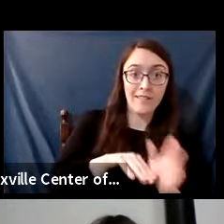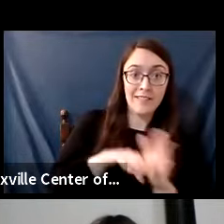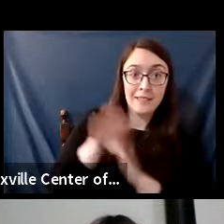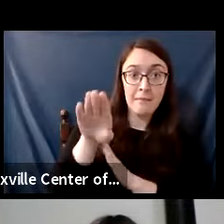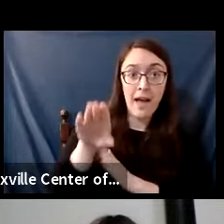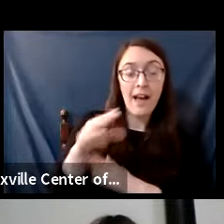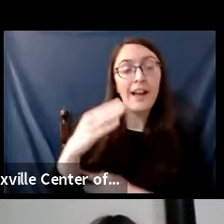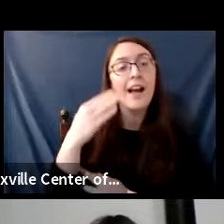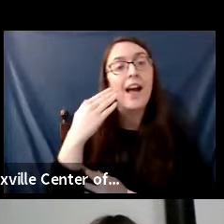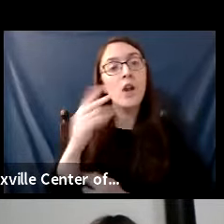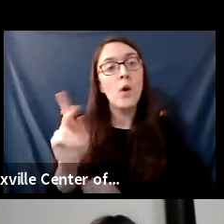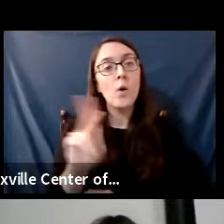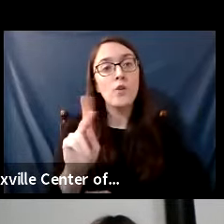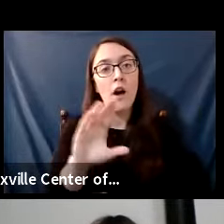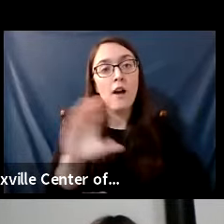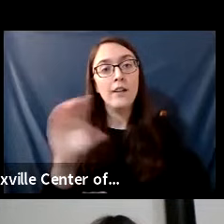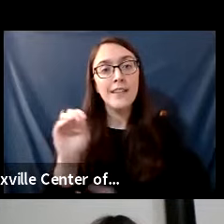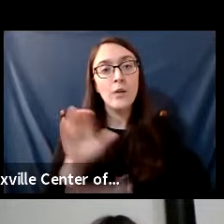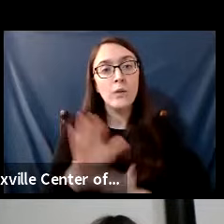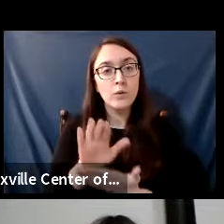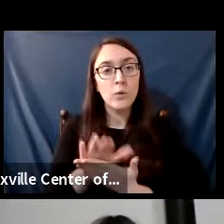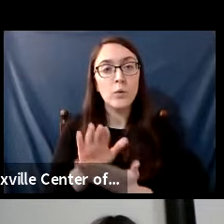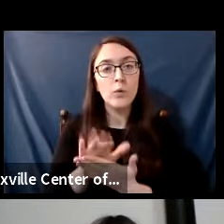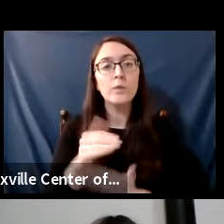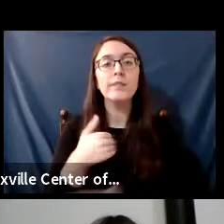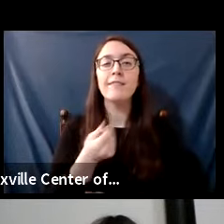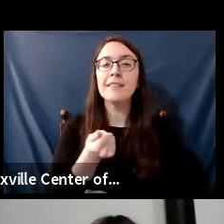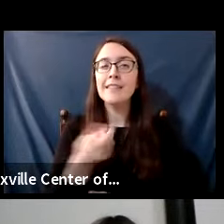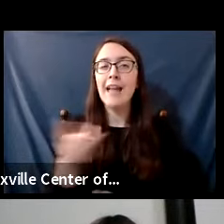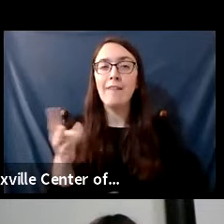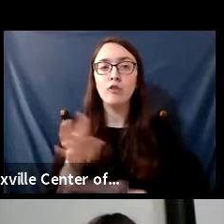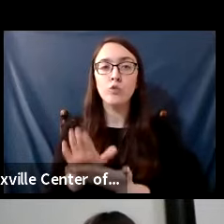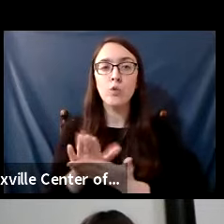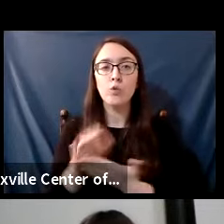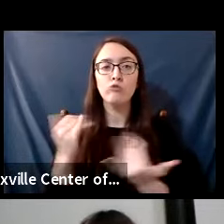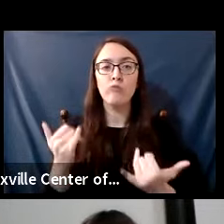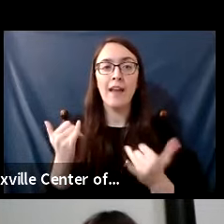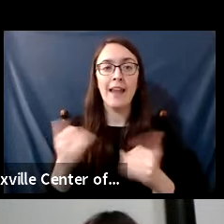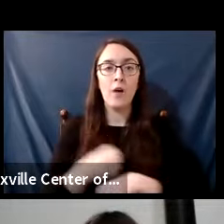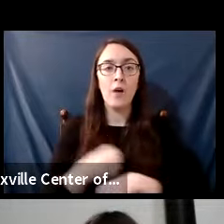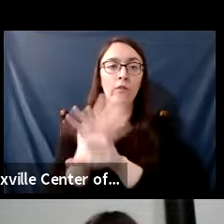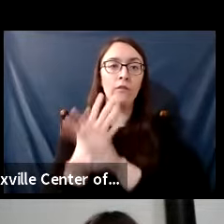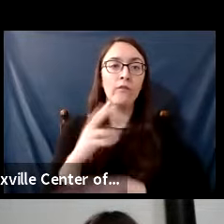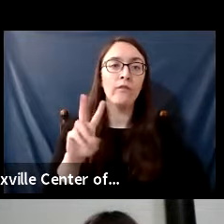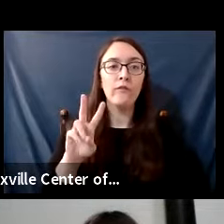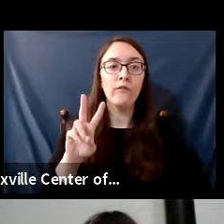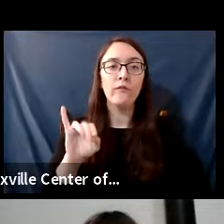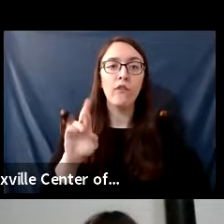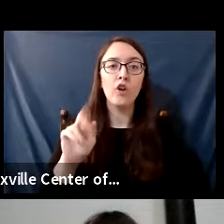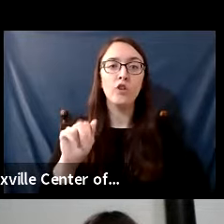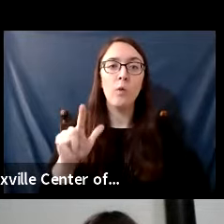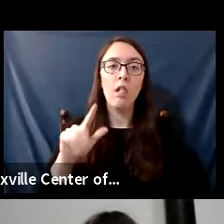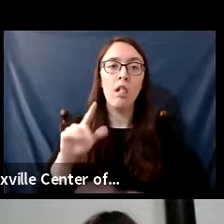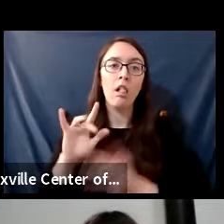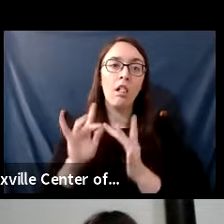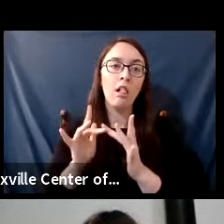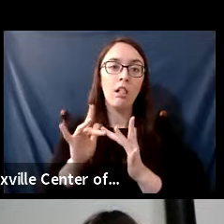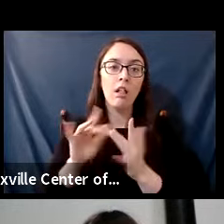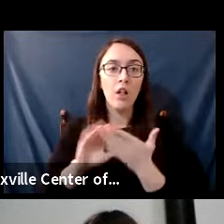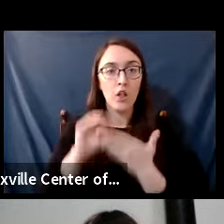County Schools has several schools on virtual at this point, I think. Lisa, how many?